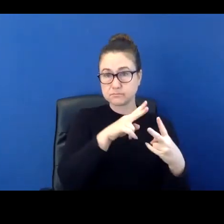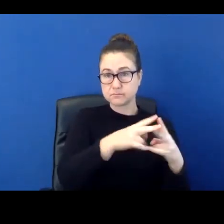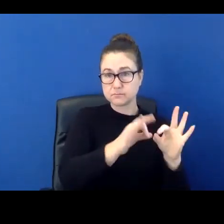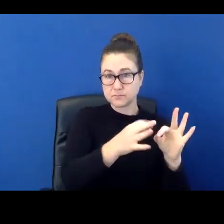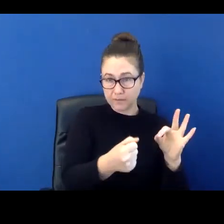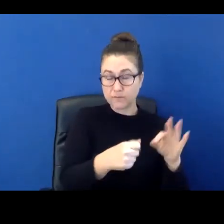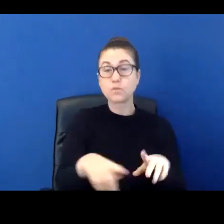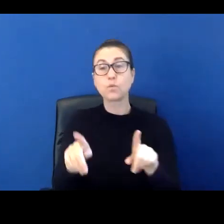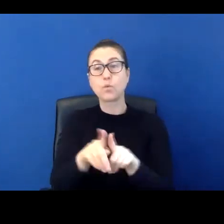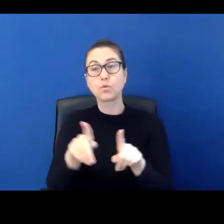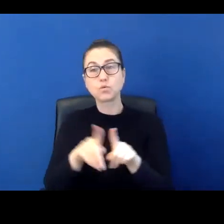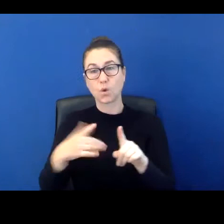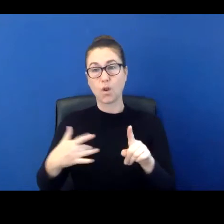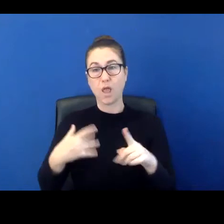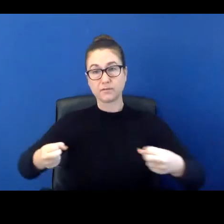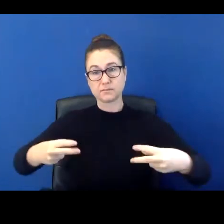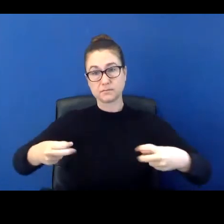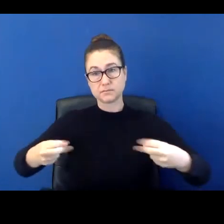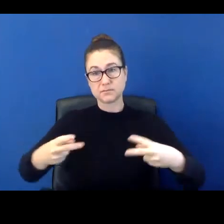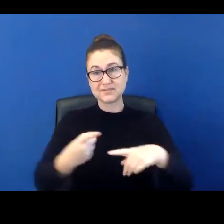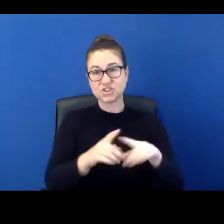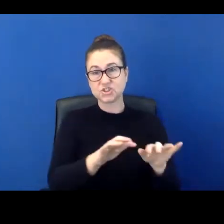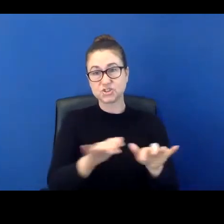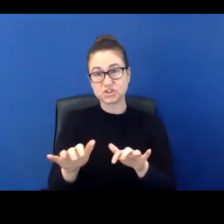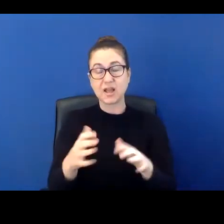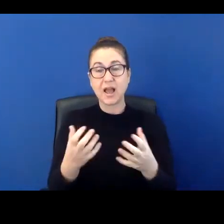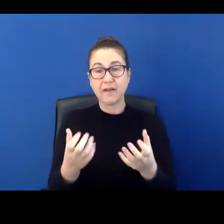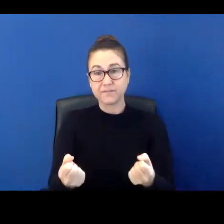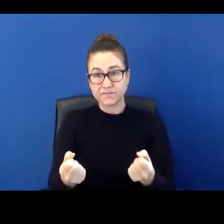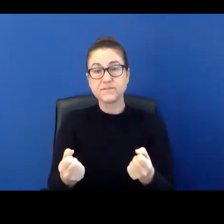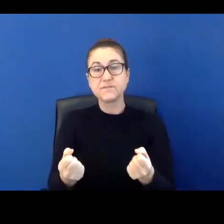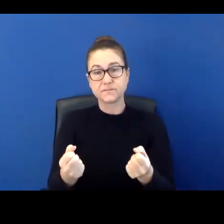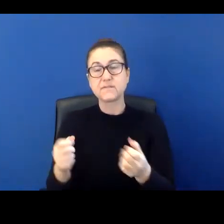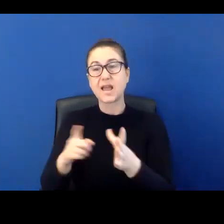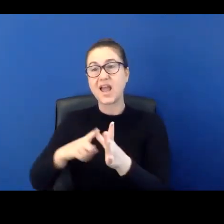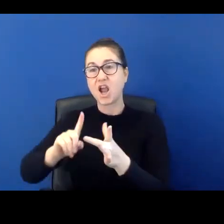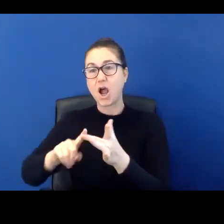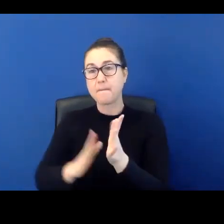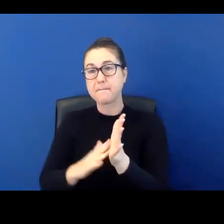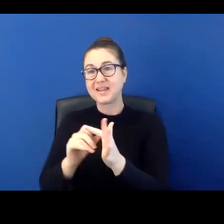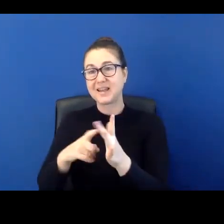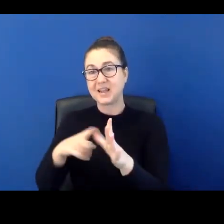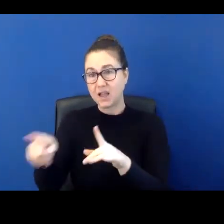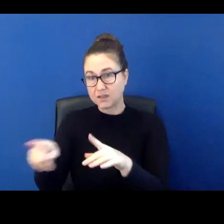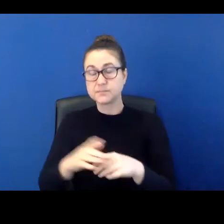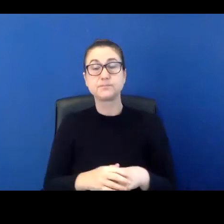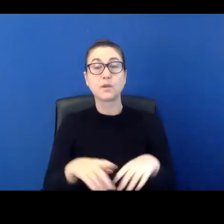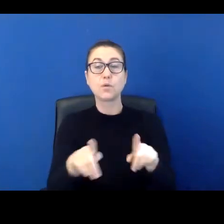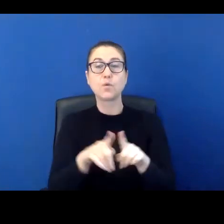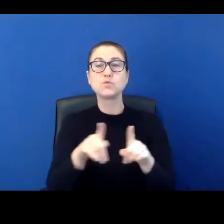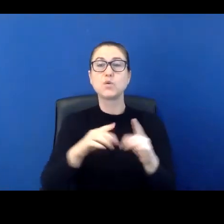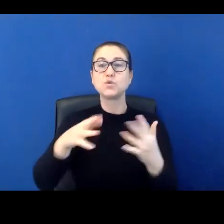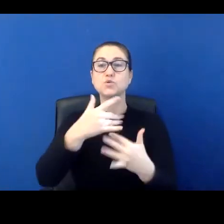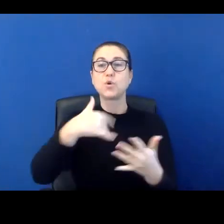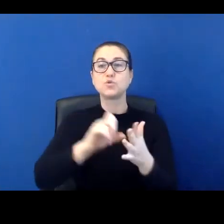will also be captions as well that is being provided by AI Media. And our friends at Social Deck